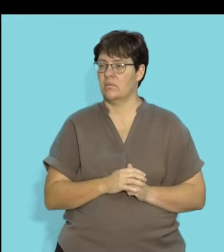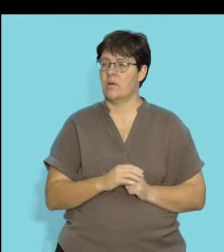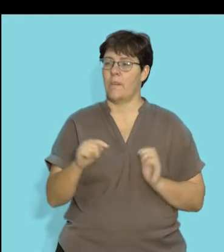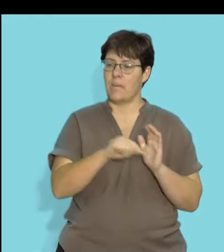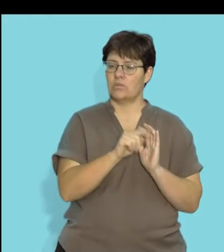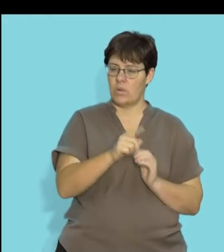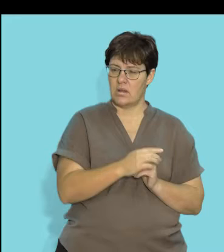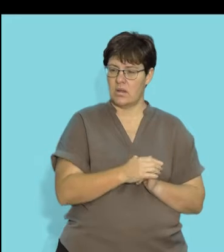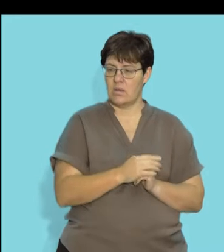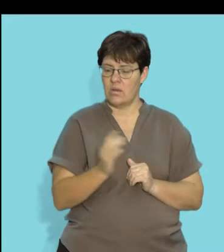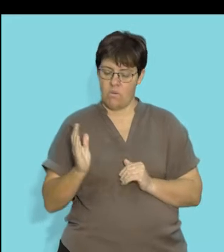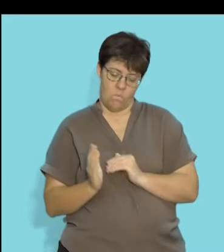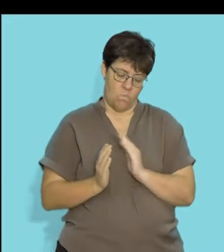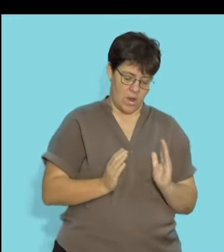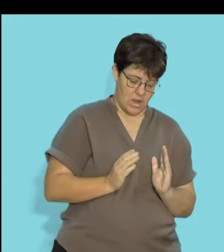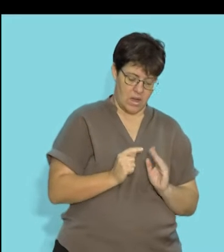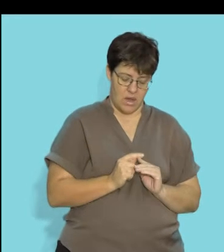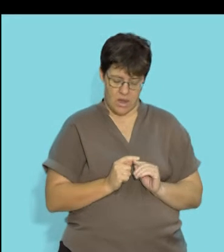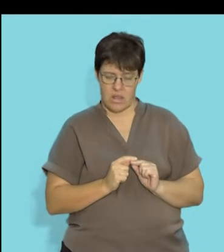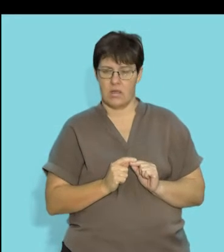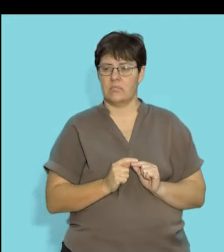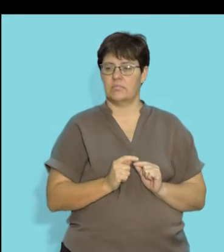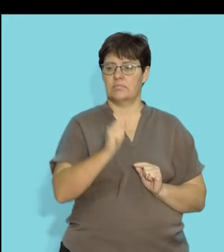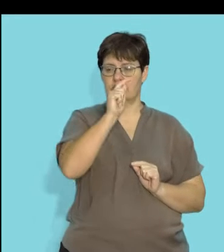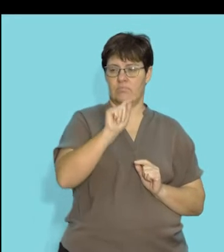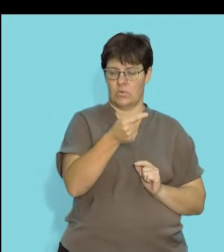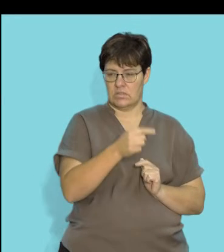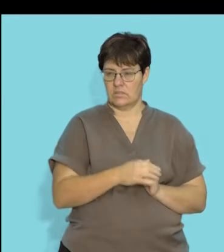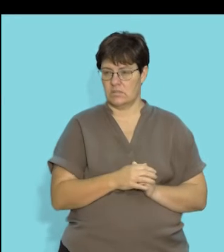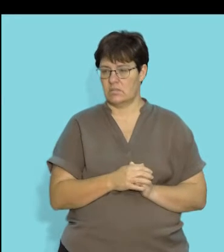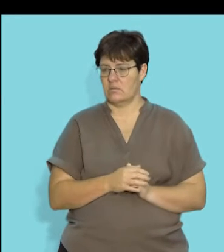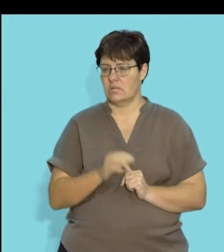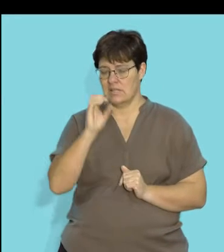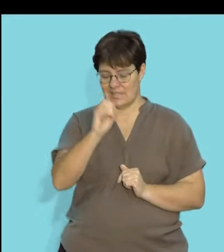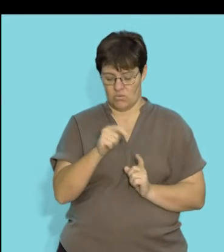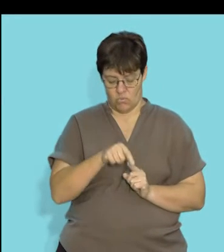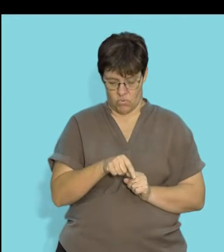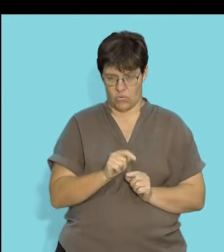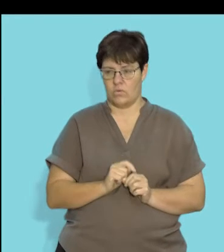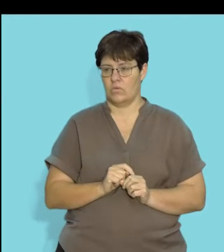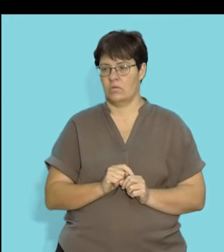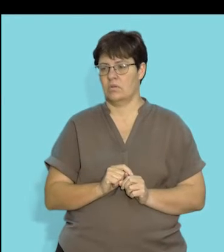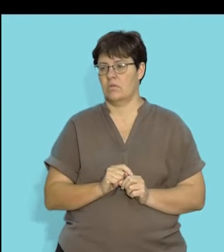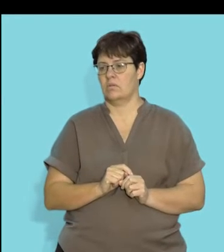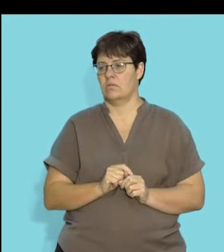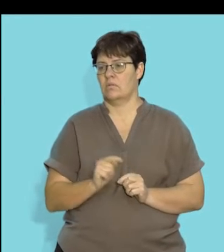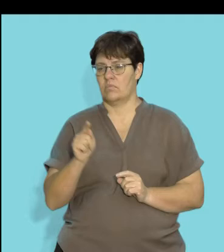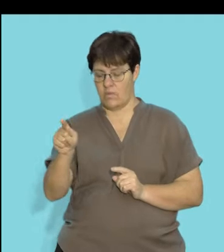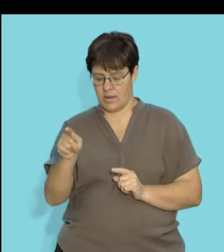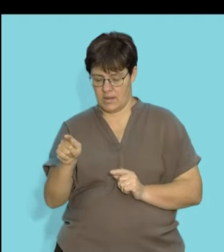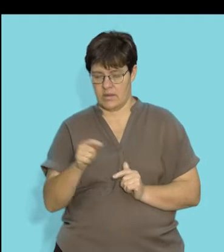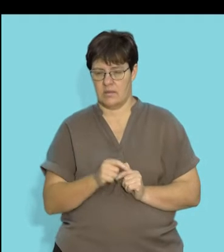there. And then minus 1, you move 1 unit up, it will land you at that point. 0 with